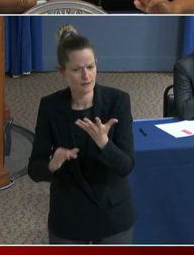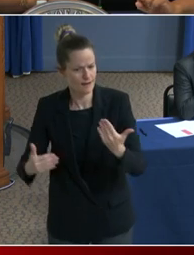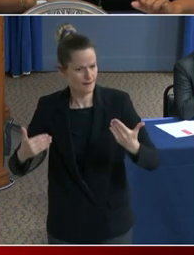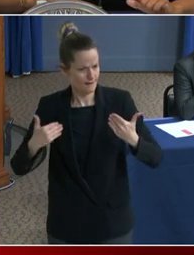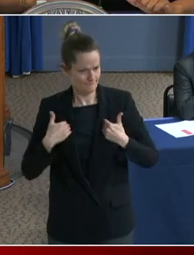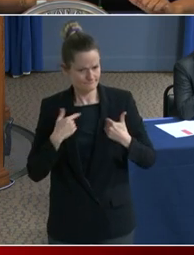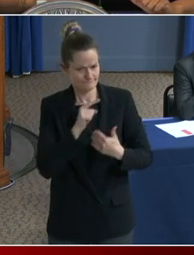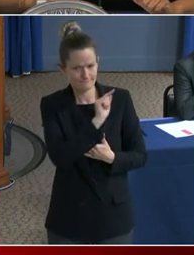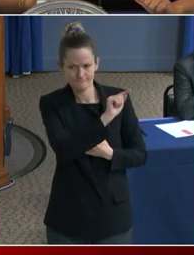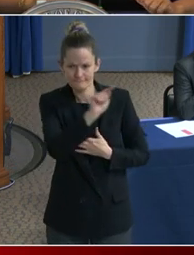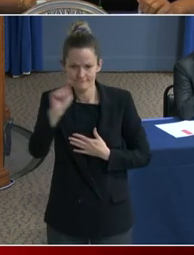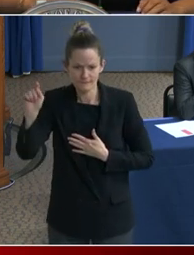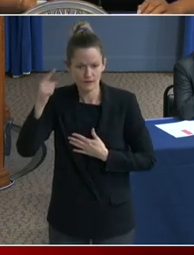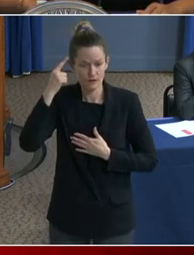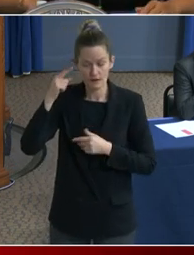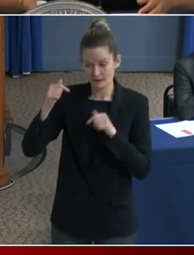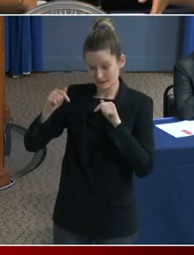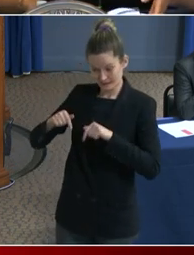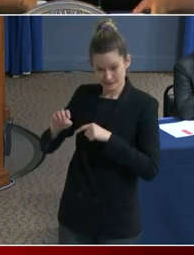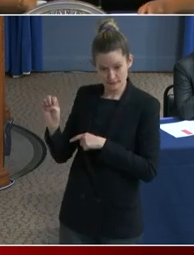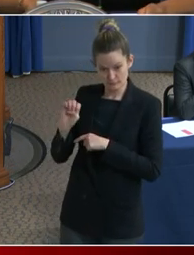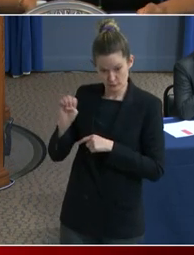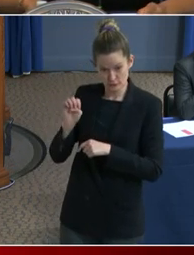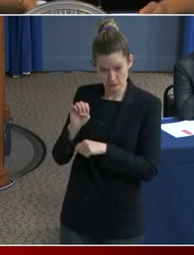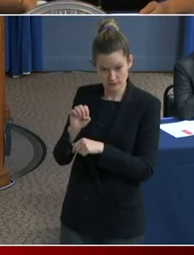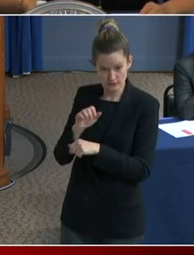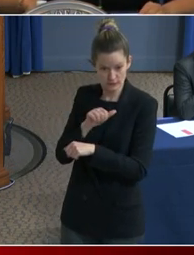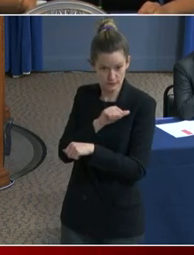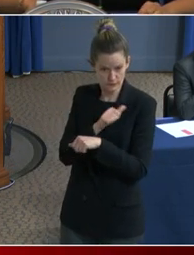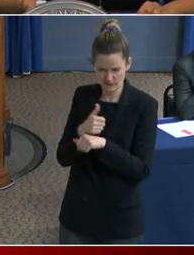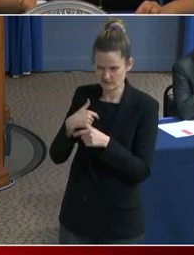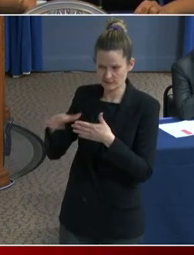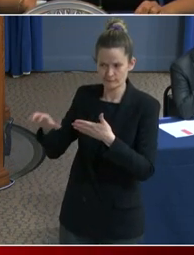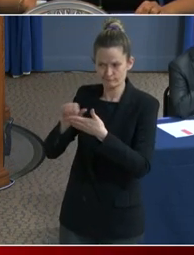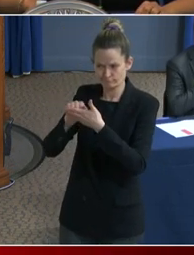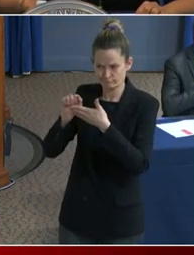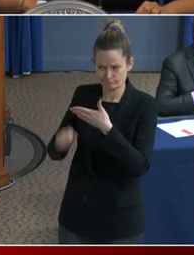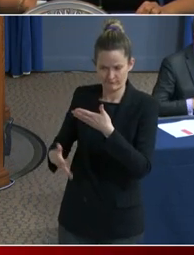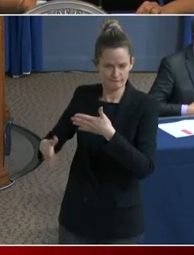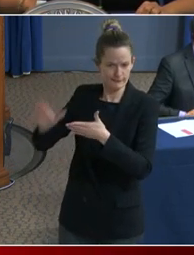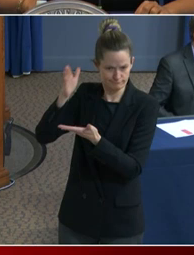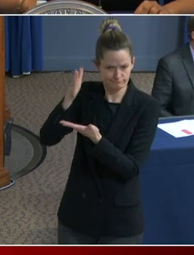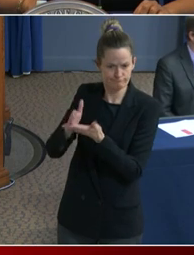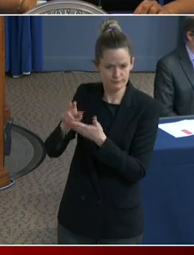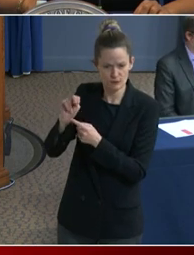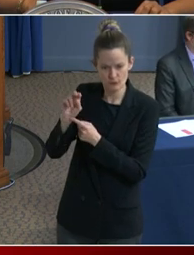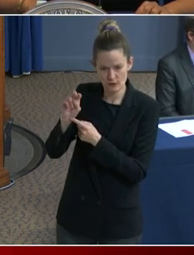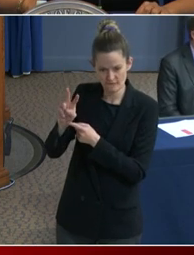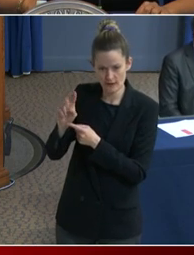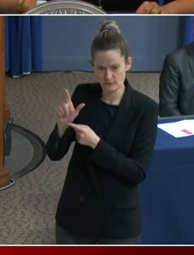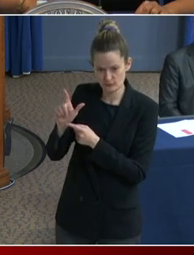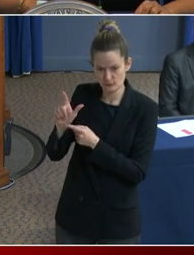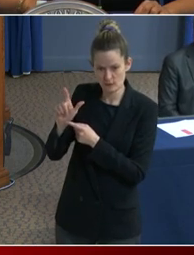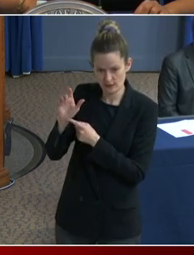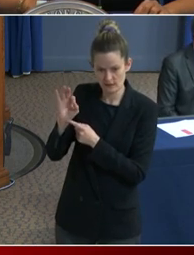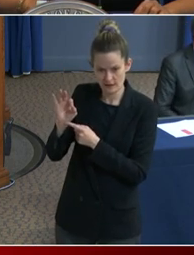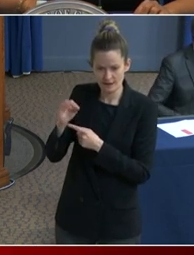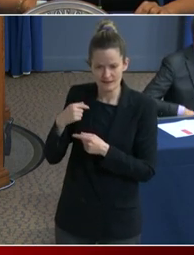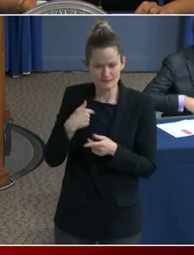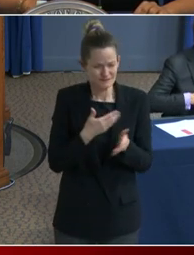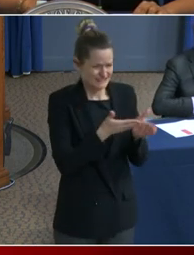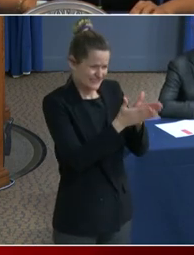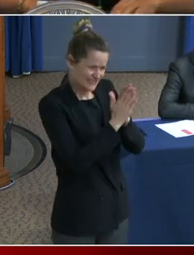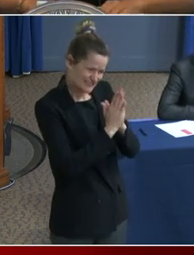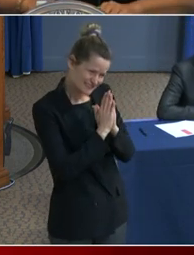procurement authority was removed in November. So I'm asking the council to restore that authority so that we don't lose